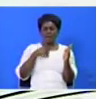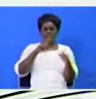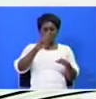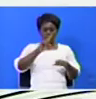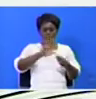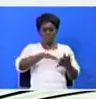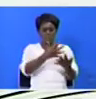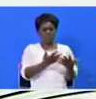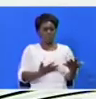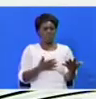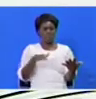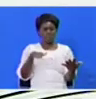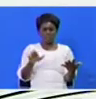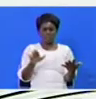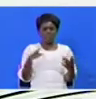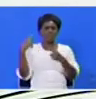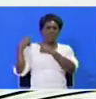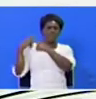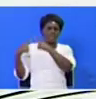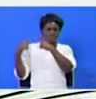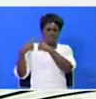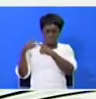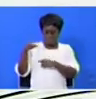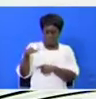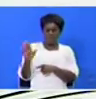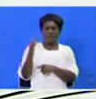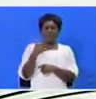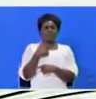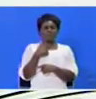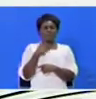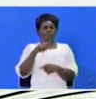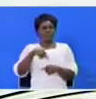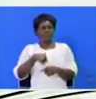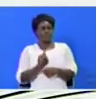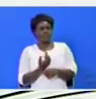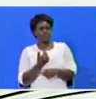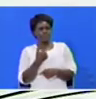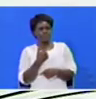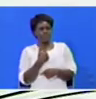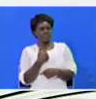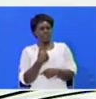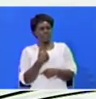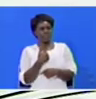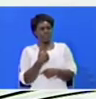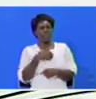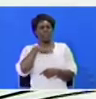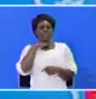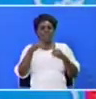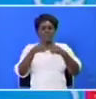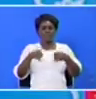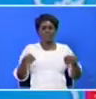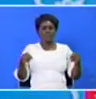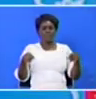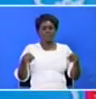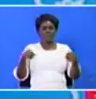they're the ones who are pacing themselves. We have a constitutional deadline of